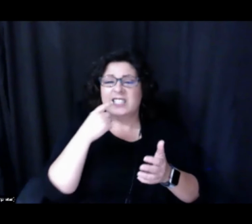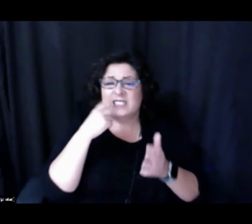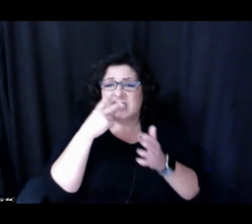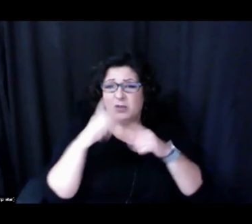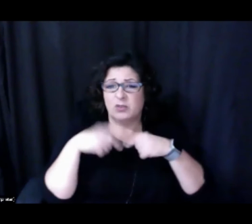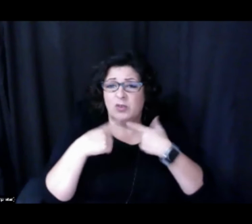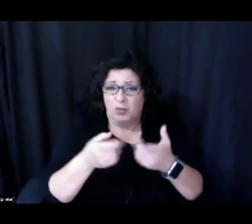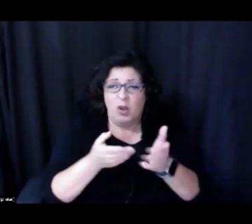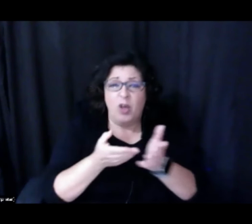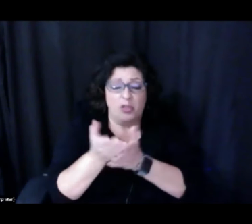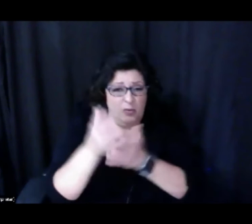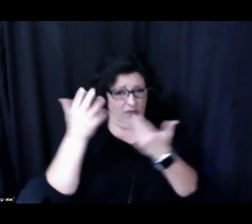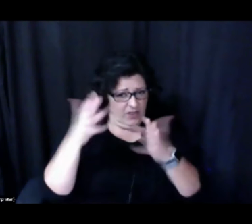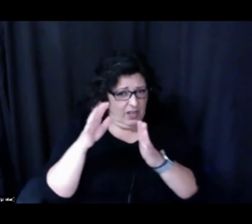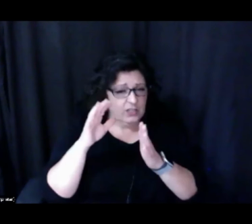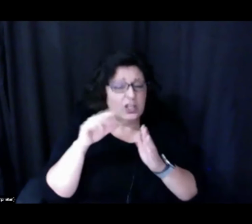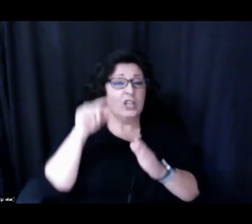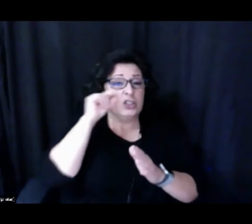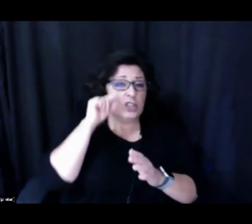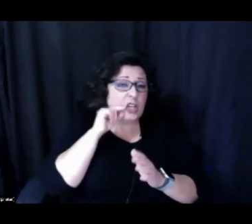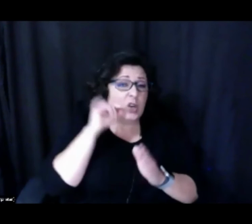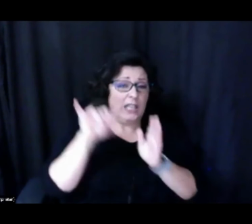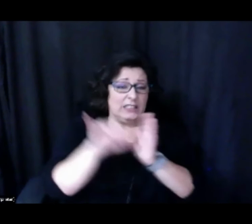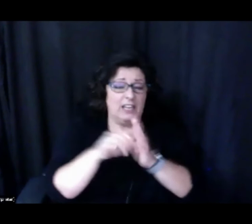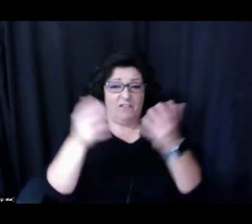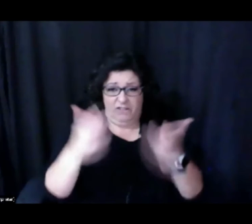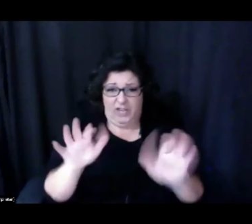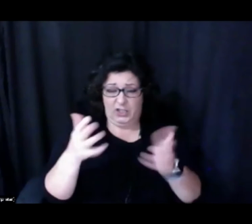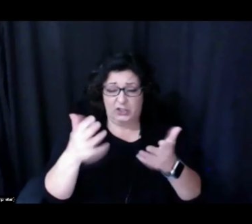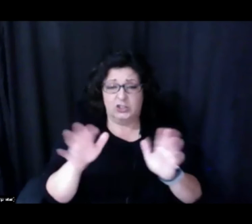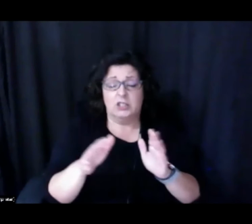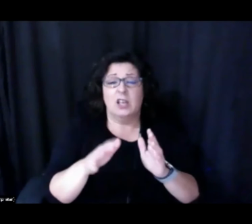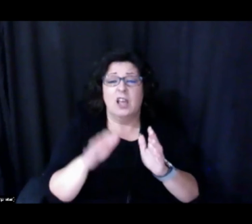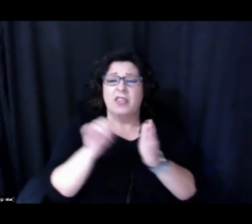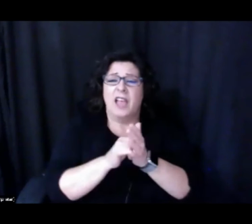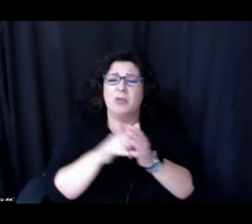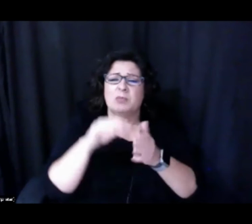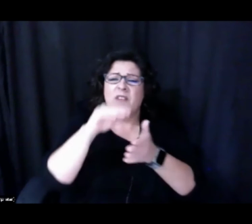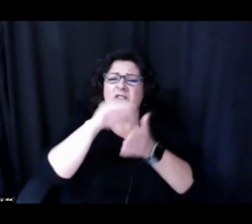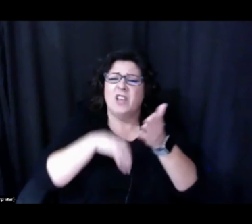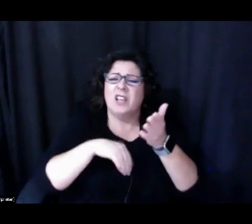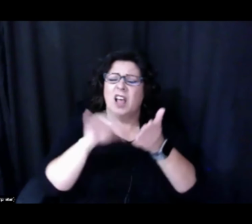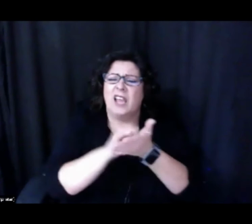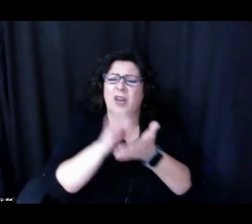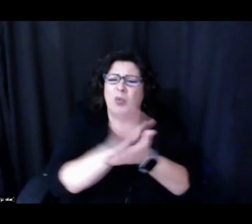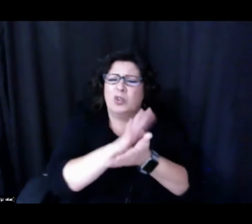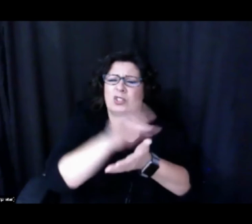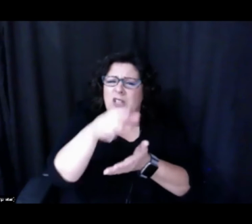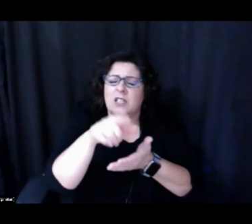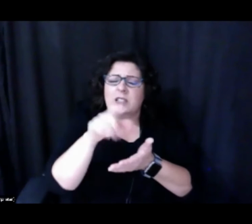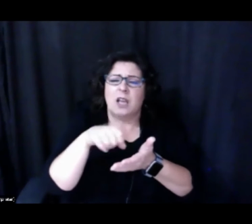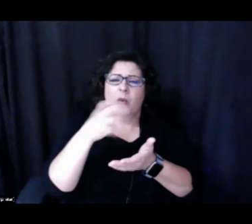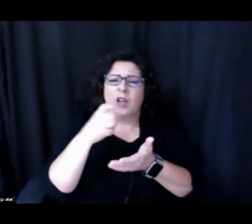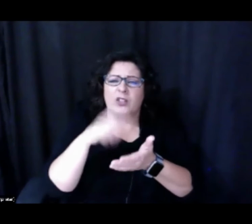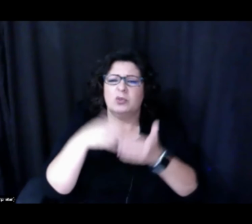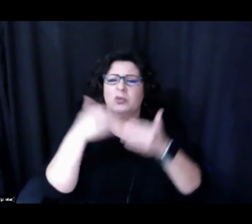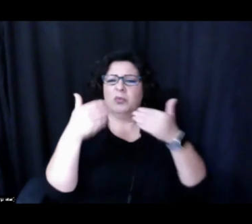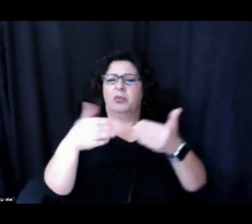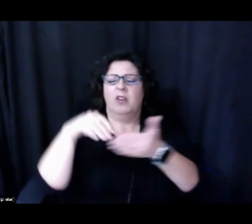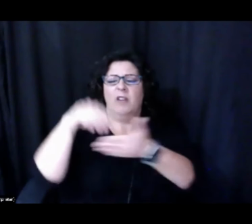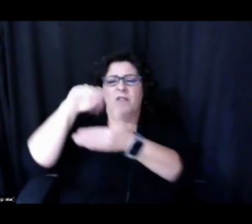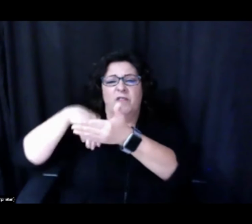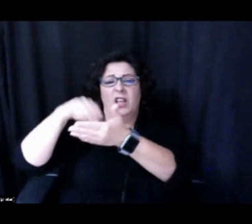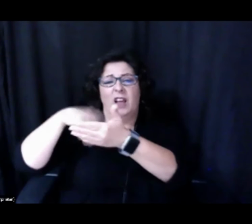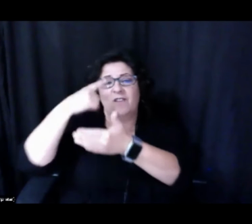we've gone through gender identity. And so this was meant to be filled out as a worksheet. So I went out and filled it out for an